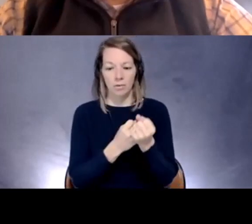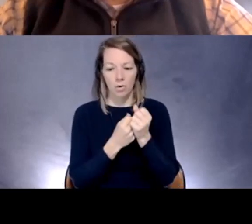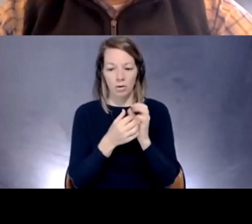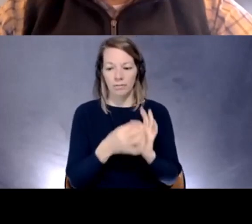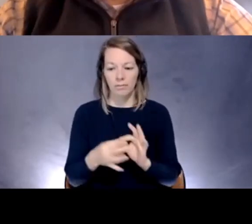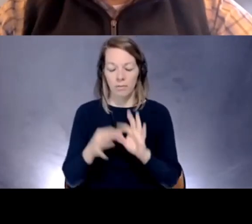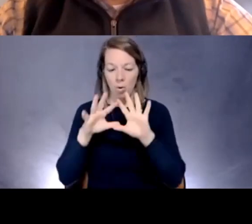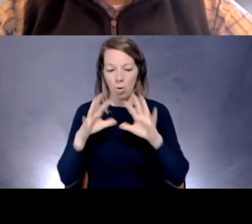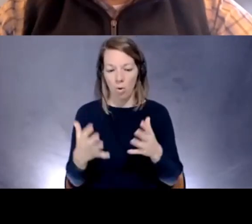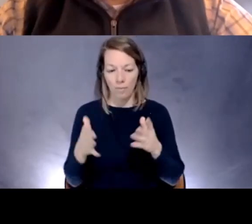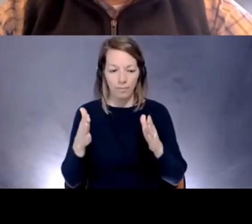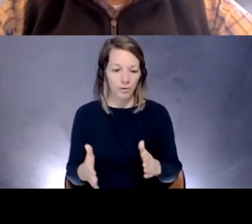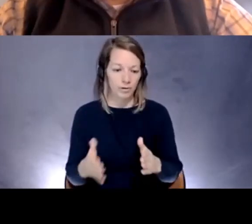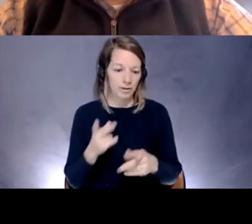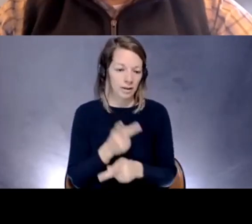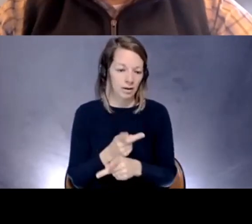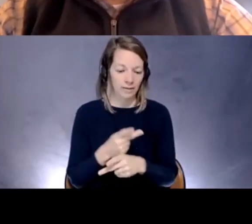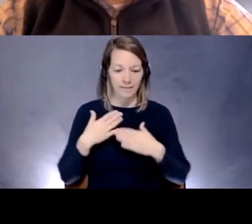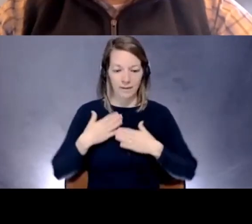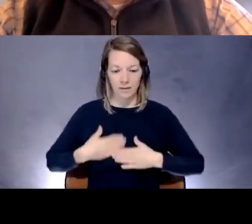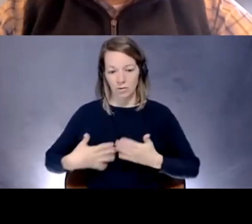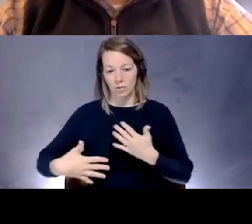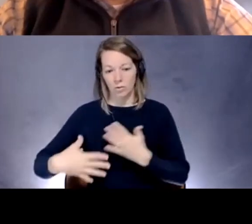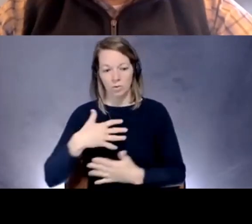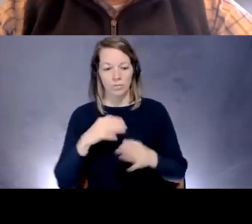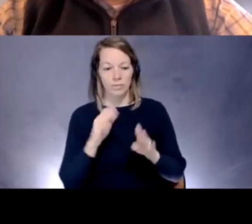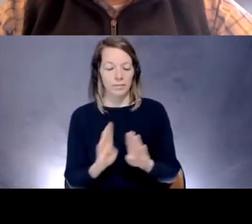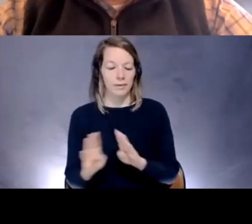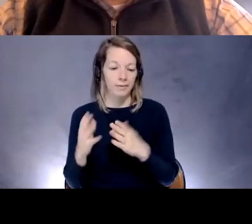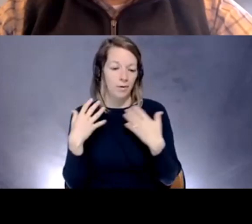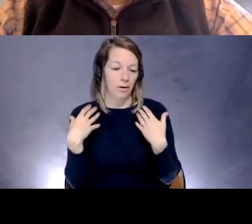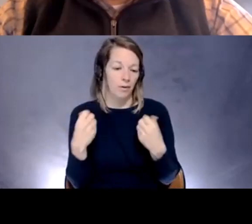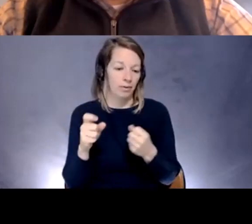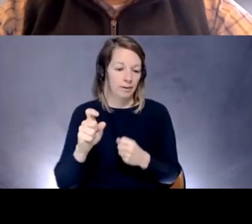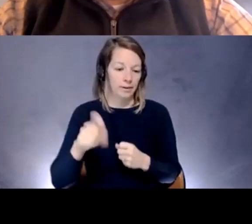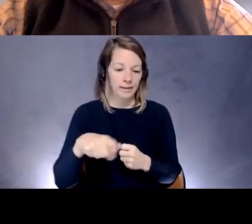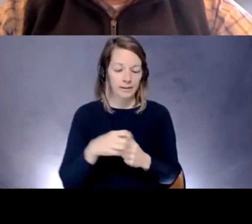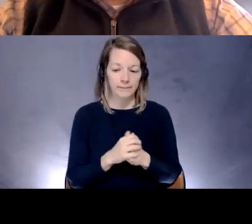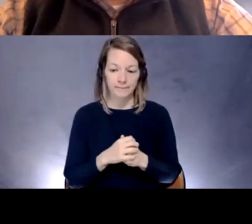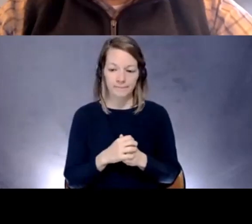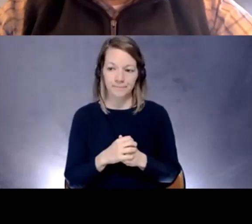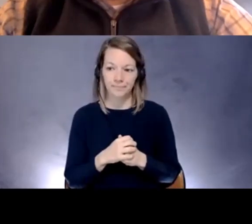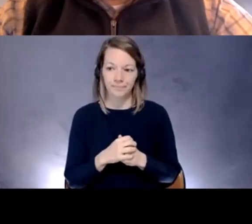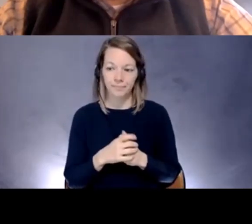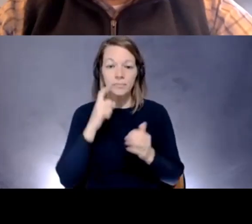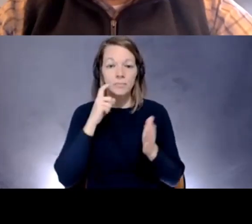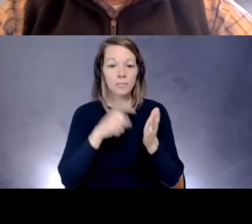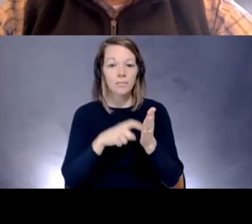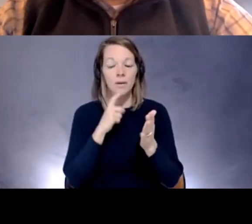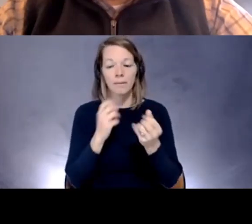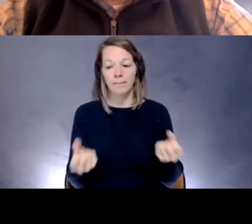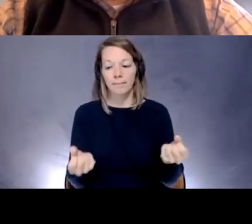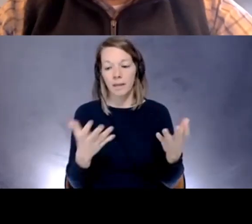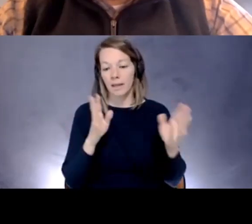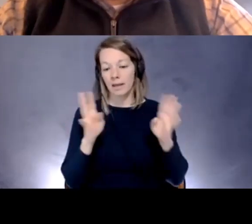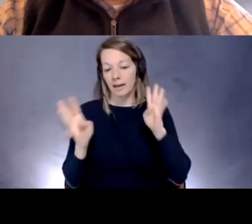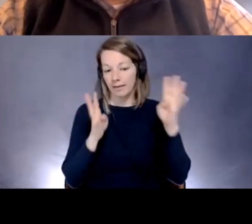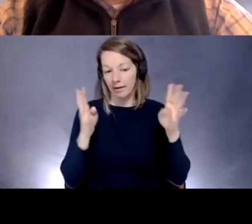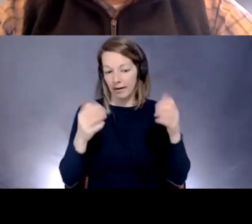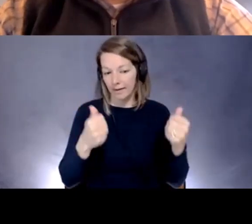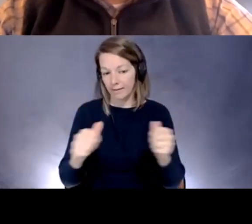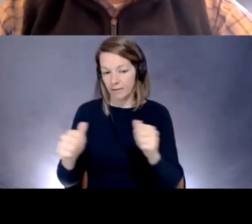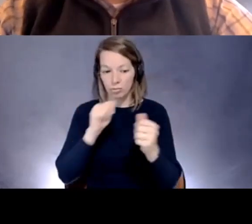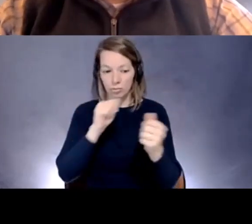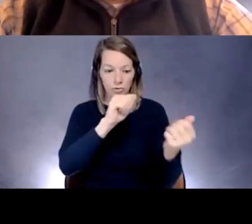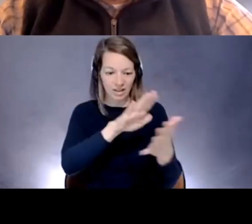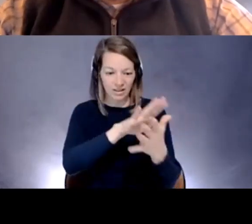person care across the physical, social, and behavioral health needs. We recognize there are many innovative efforts to address